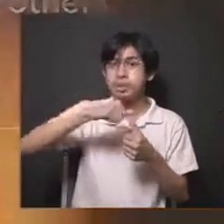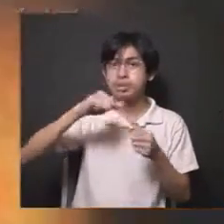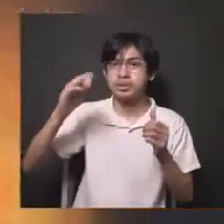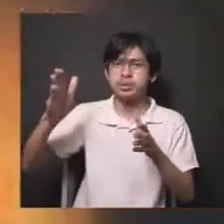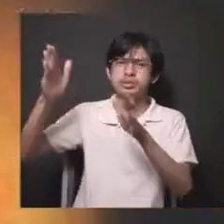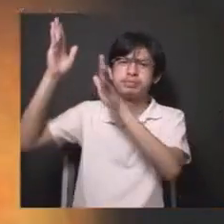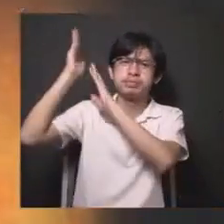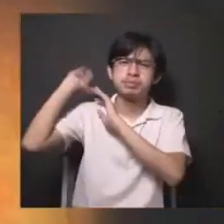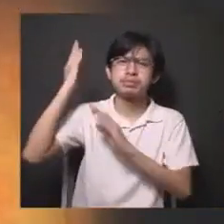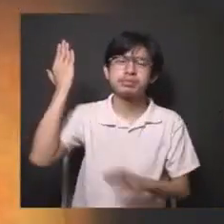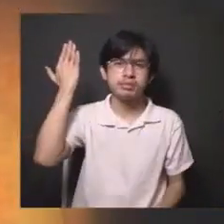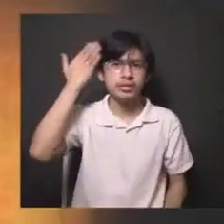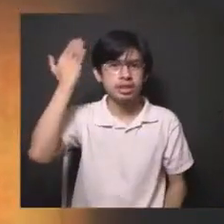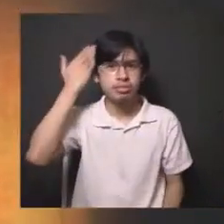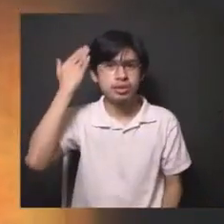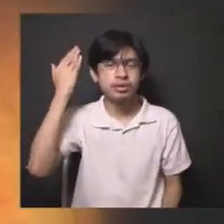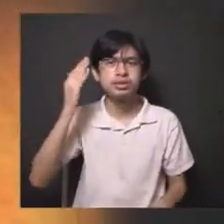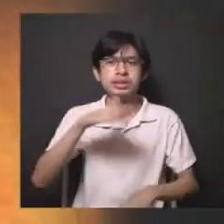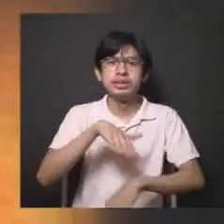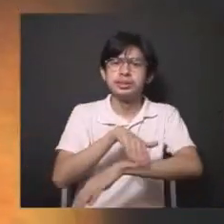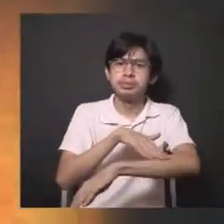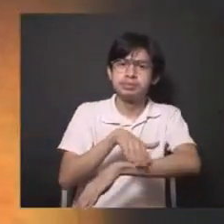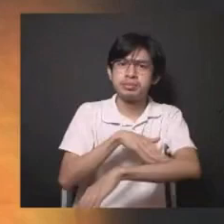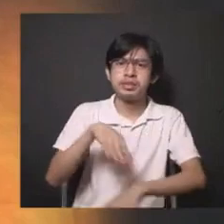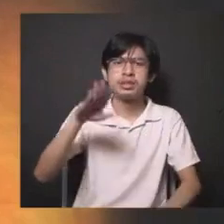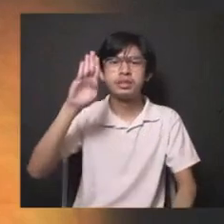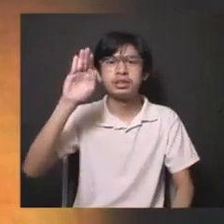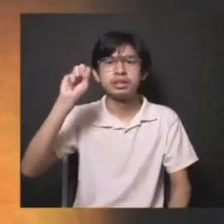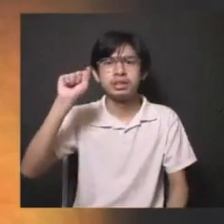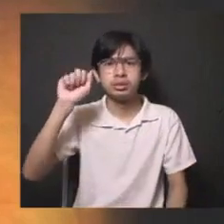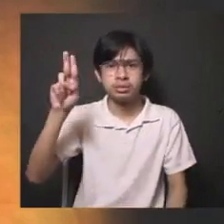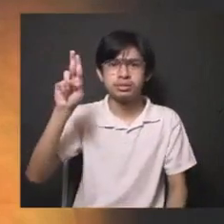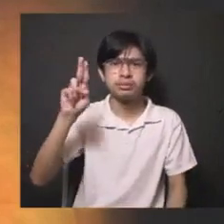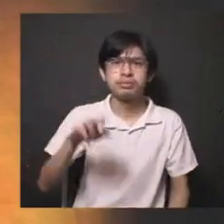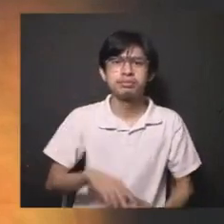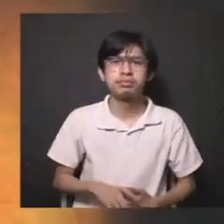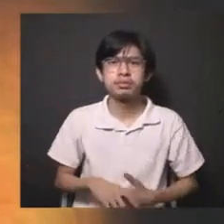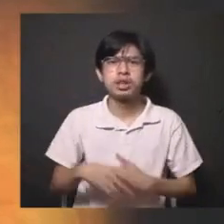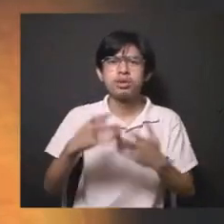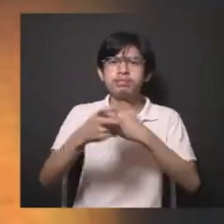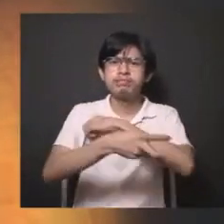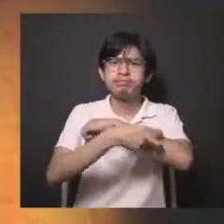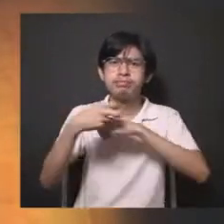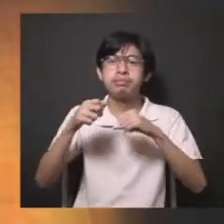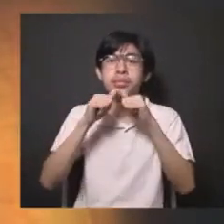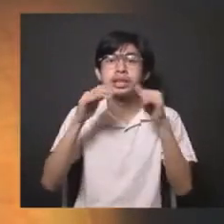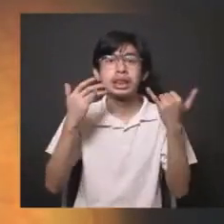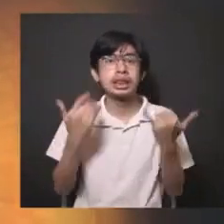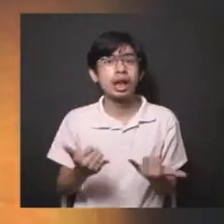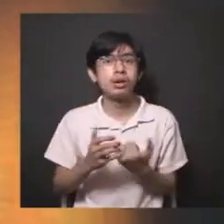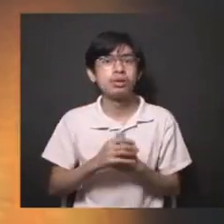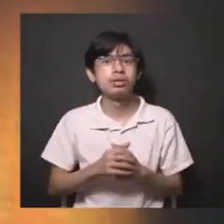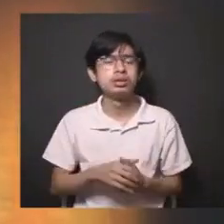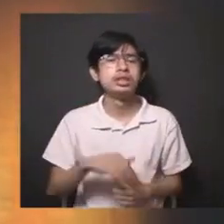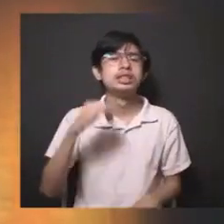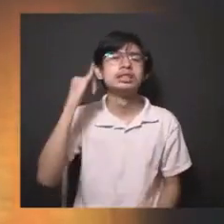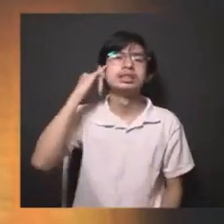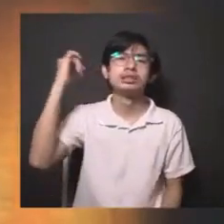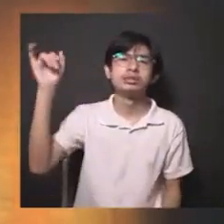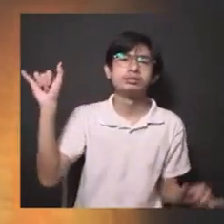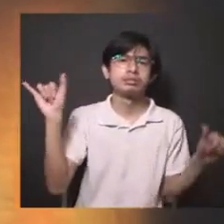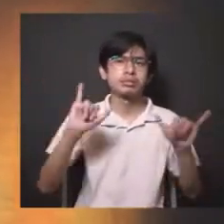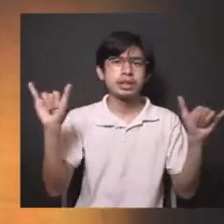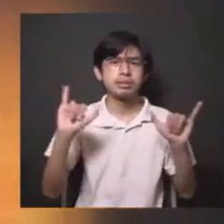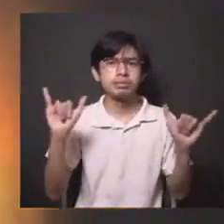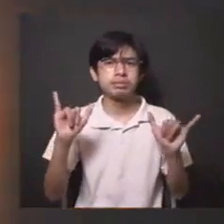that? So that what? He could grab the blessing. Now we see that Joseph is doing the same thing. It's a family tradition. Except there's a difference.